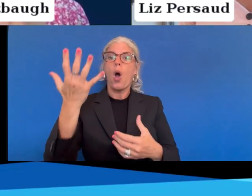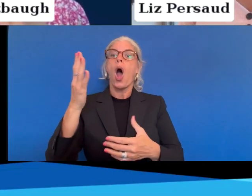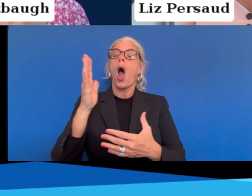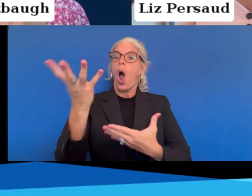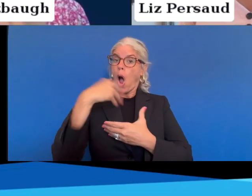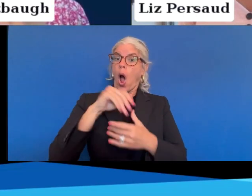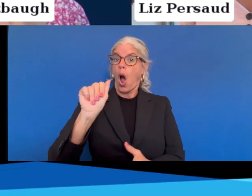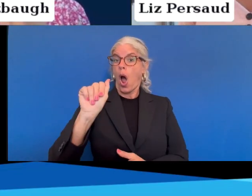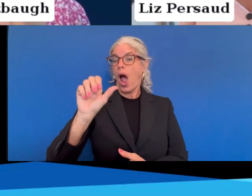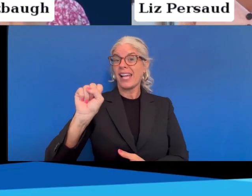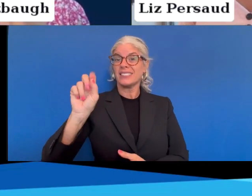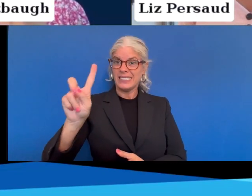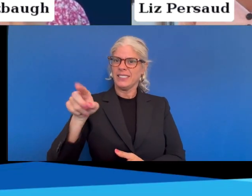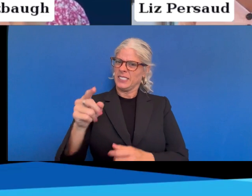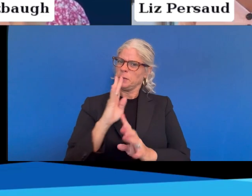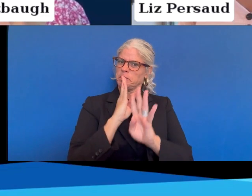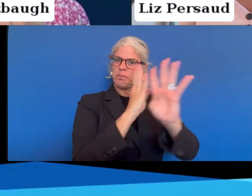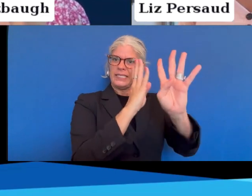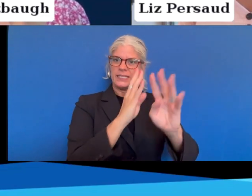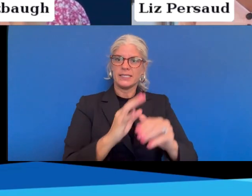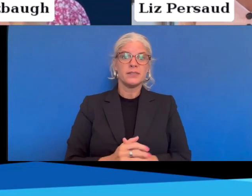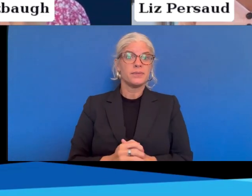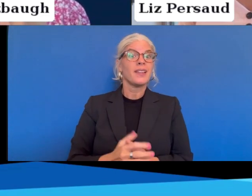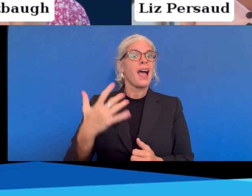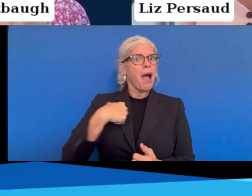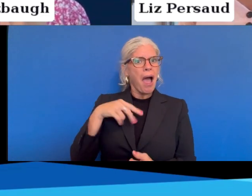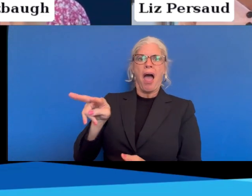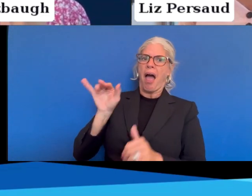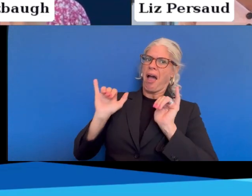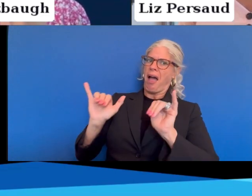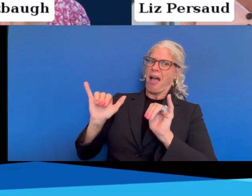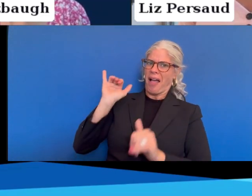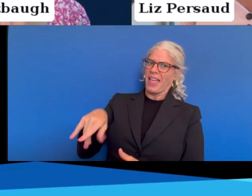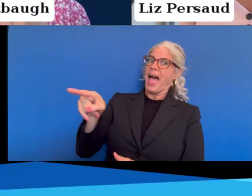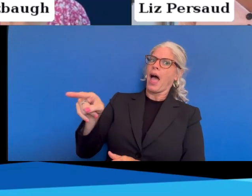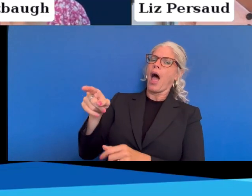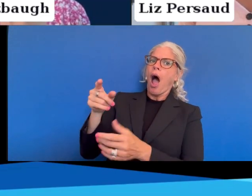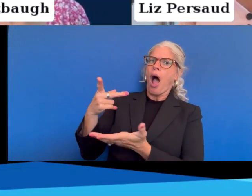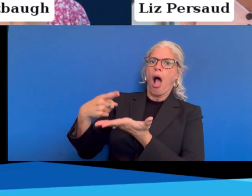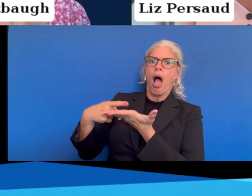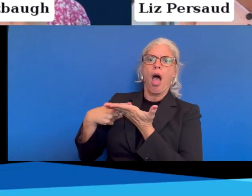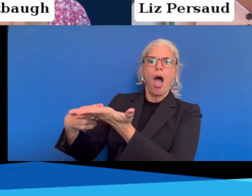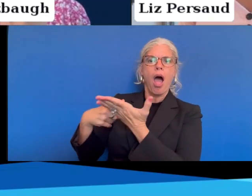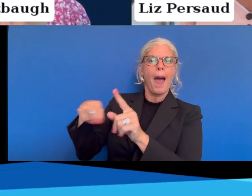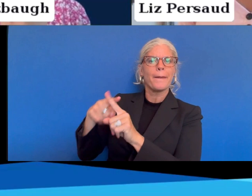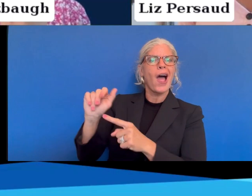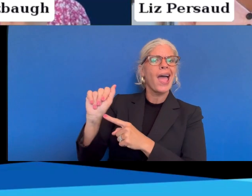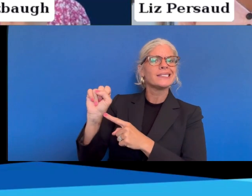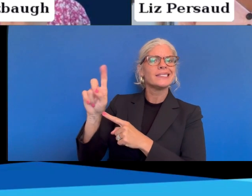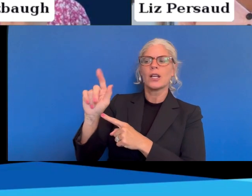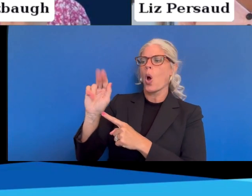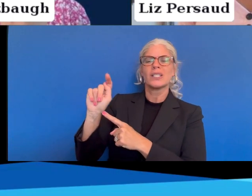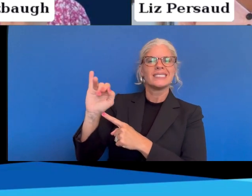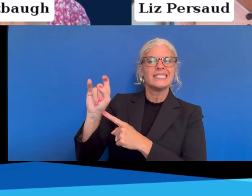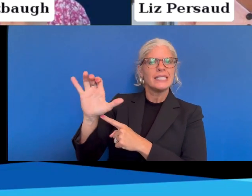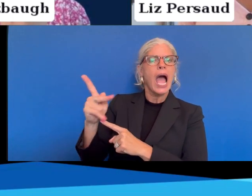gives me something to talk about. And so I do think that there's something about that. And so a lot of times I try to wear something or have something in the room